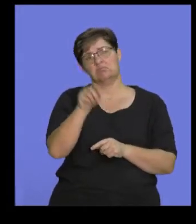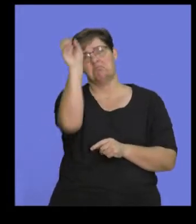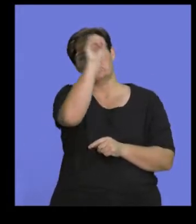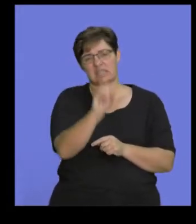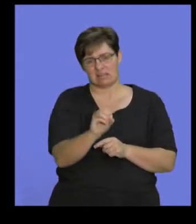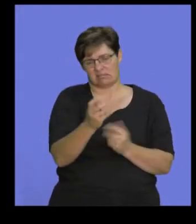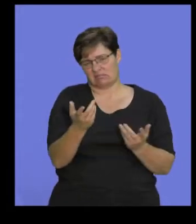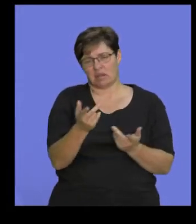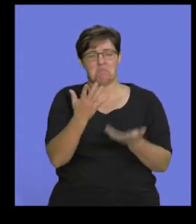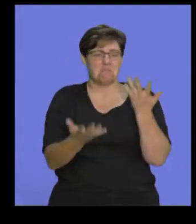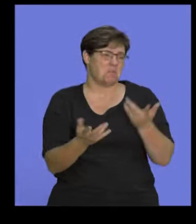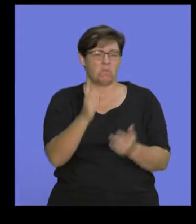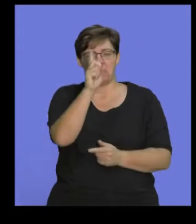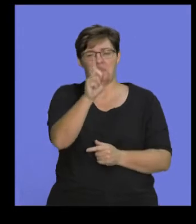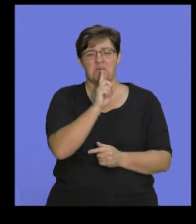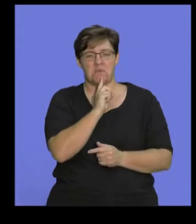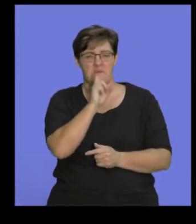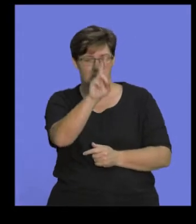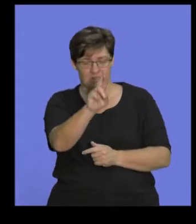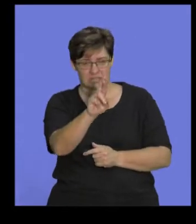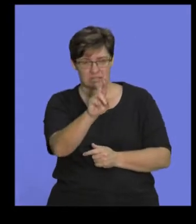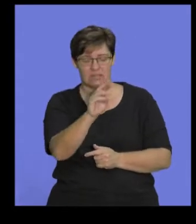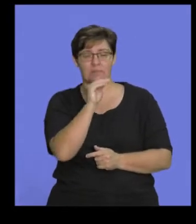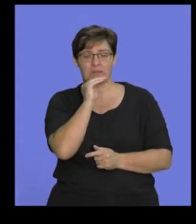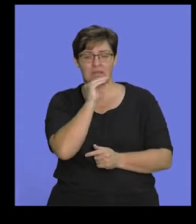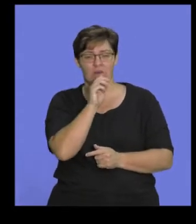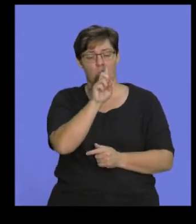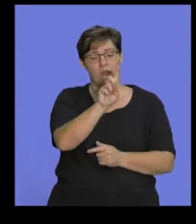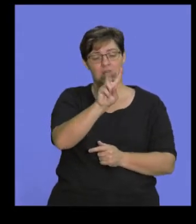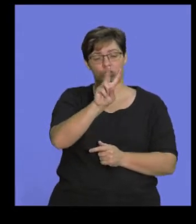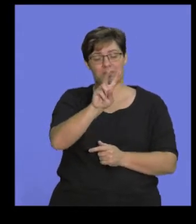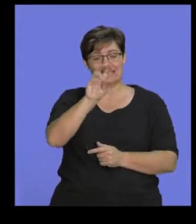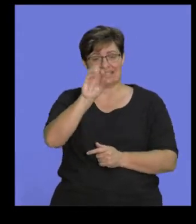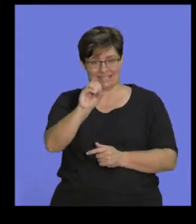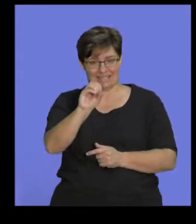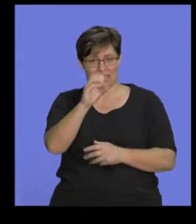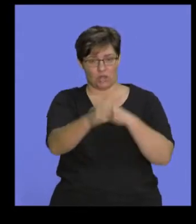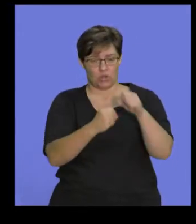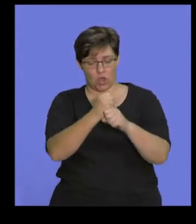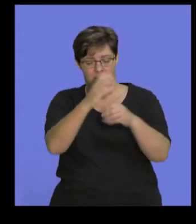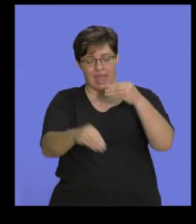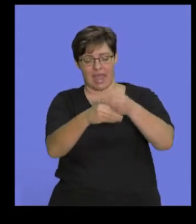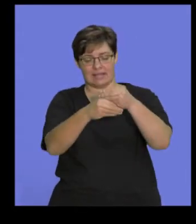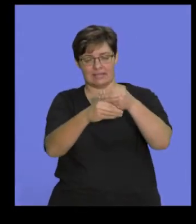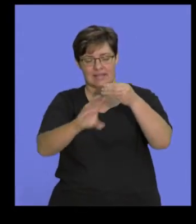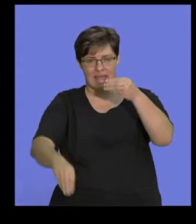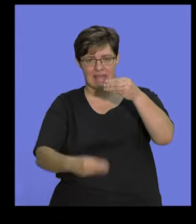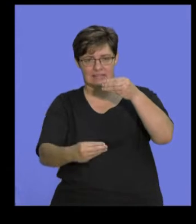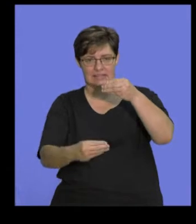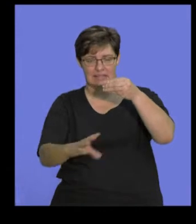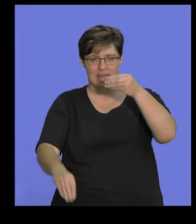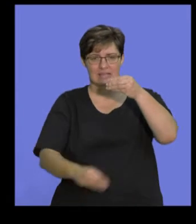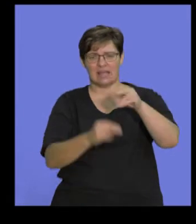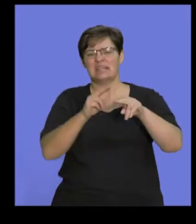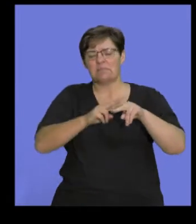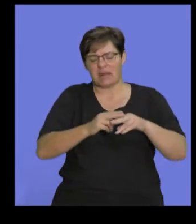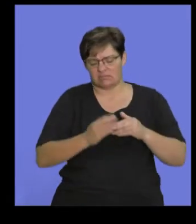maybe 1,000 rand, it means you are adding 120 each and every year for the remainder of